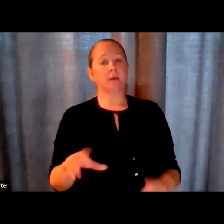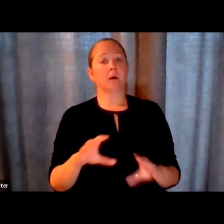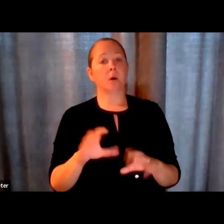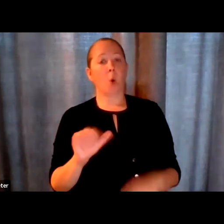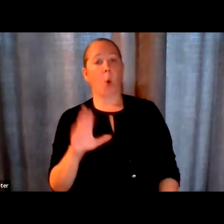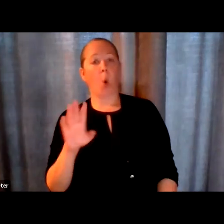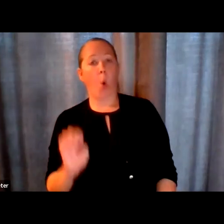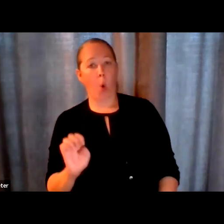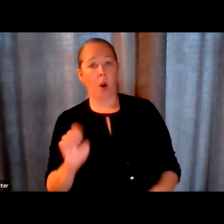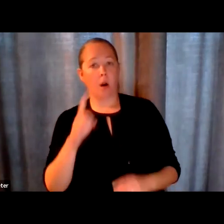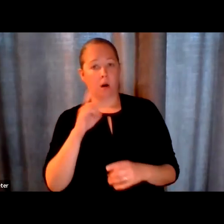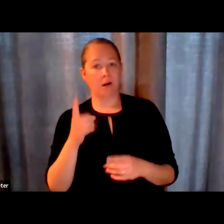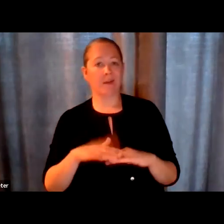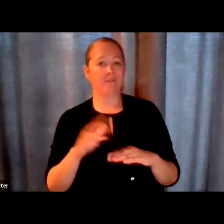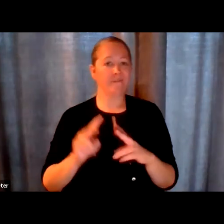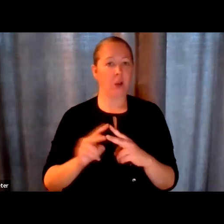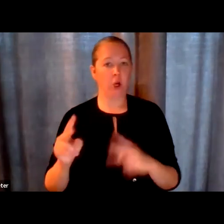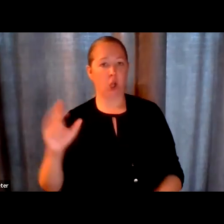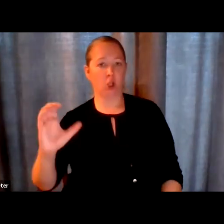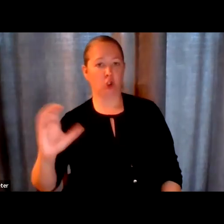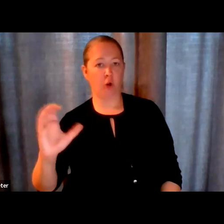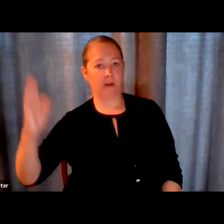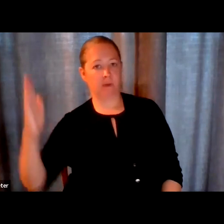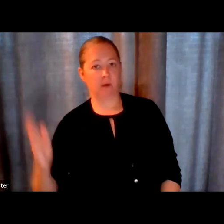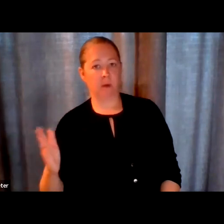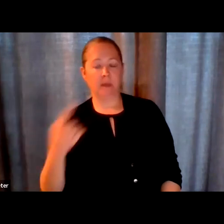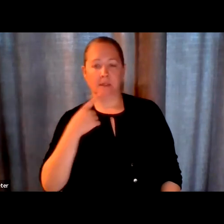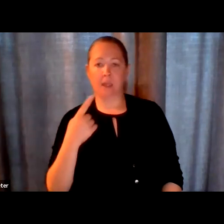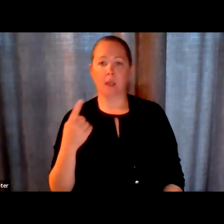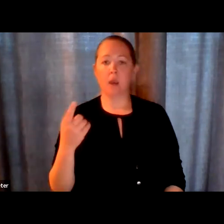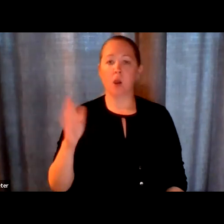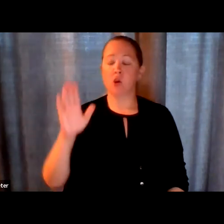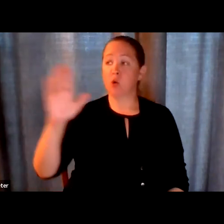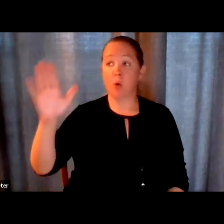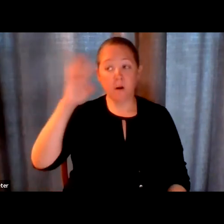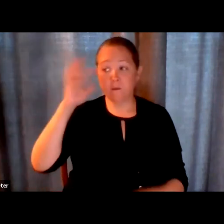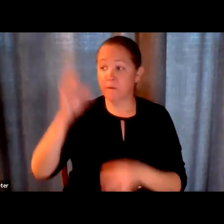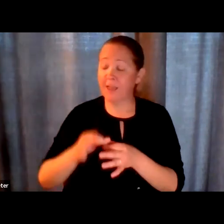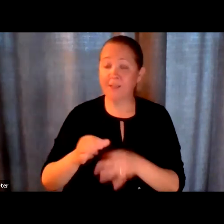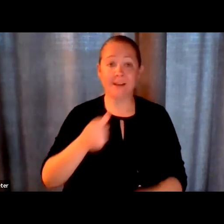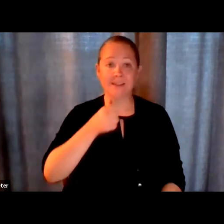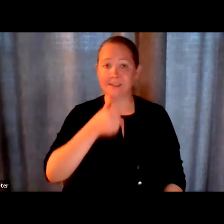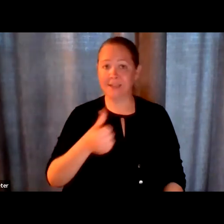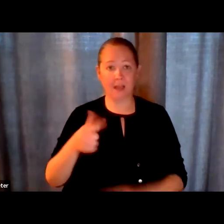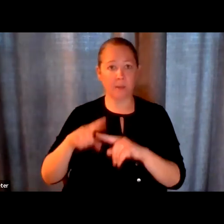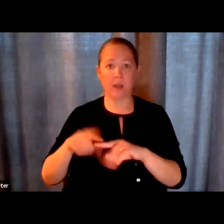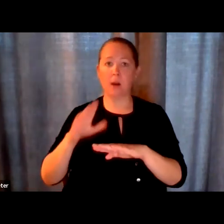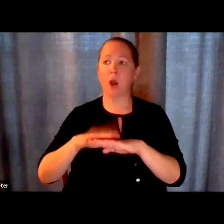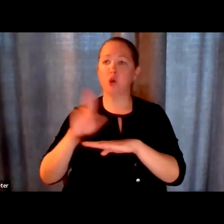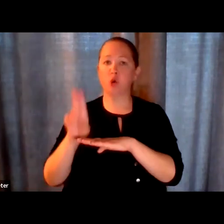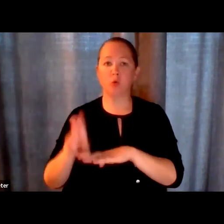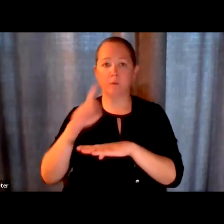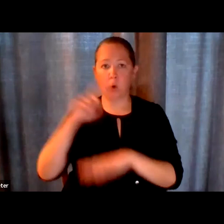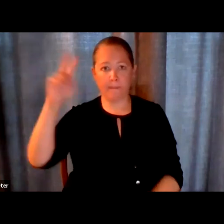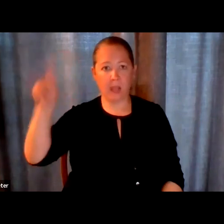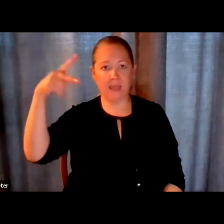sisters on the very conservative side, to say to them, your faith does not depend on being used for political reasons.